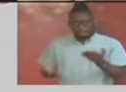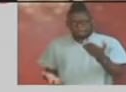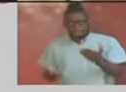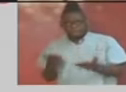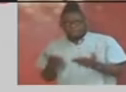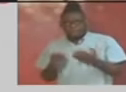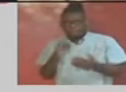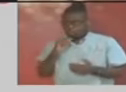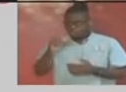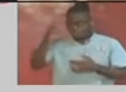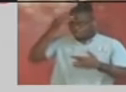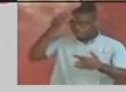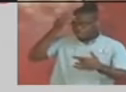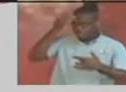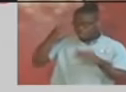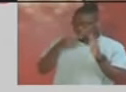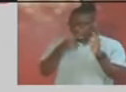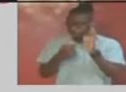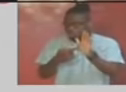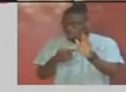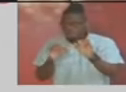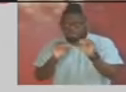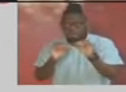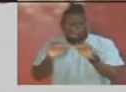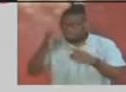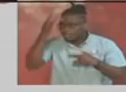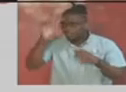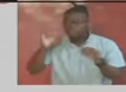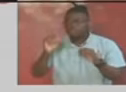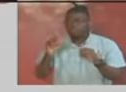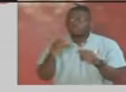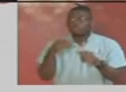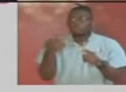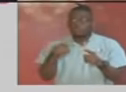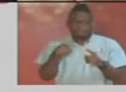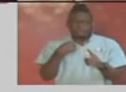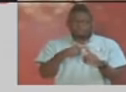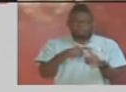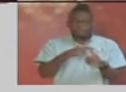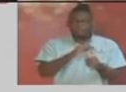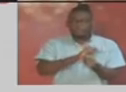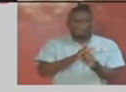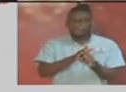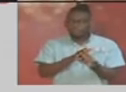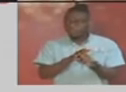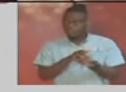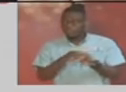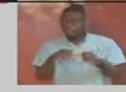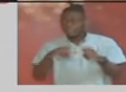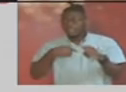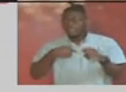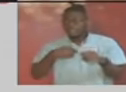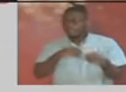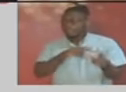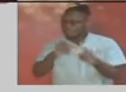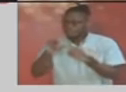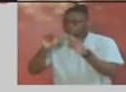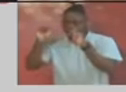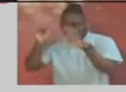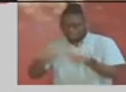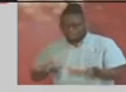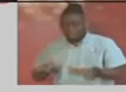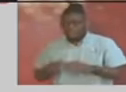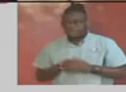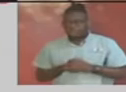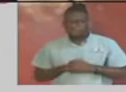case. So they have that discretion, and I have had that discussion with them. So if need be to widen that testing into primary, secondary, and tertiary, they can